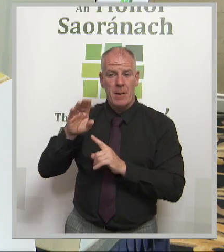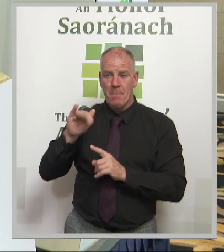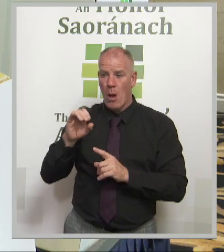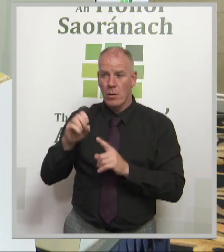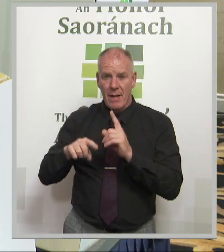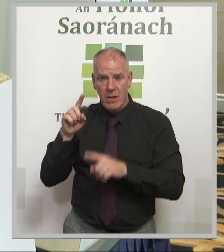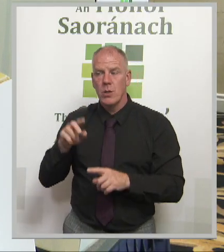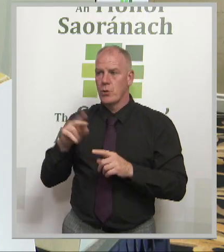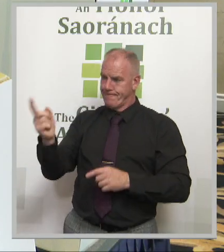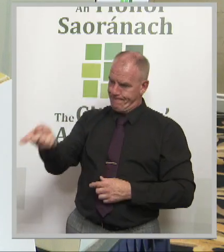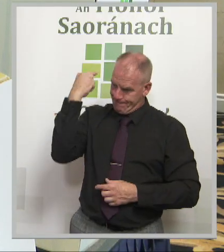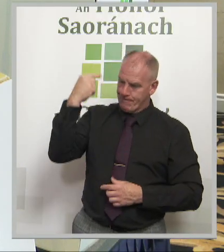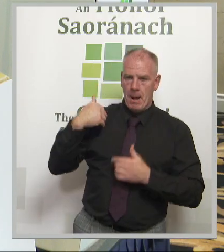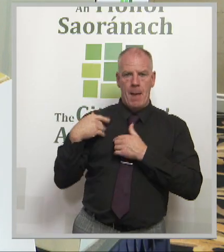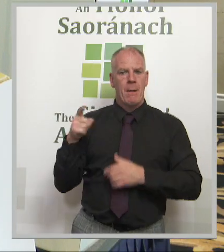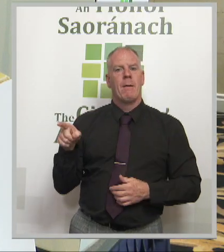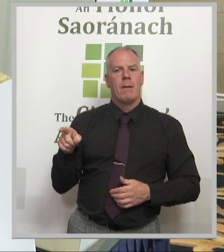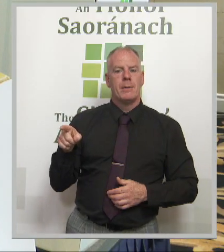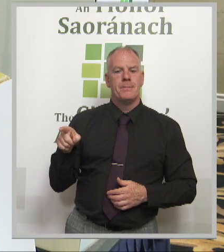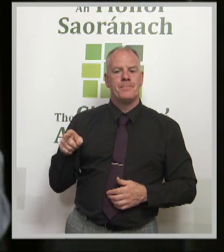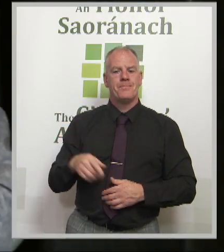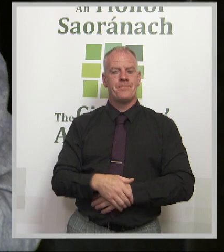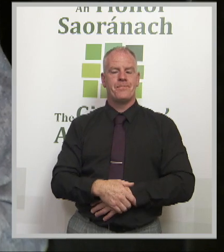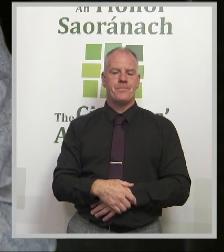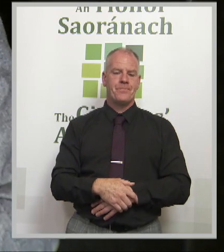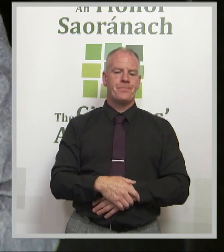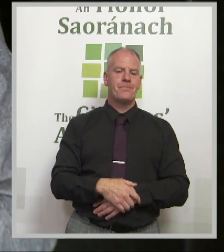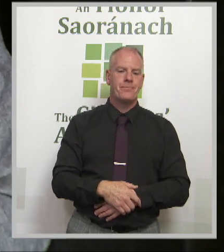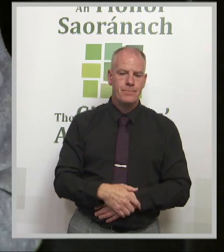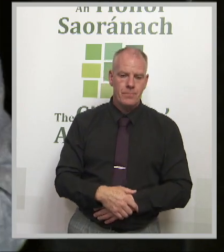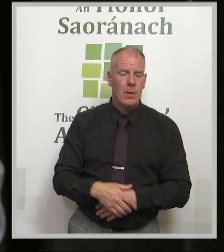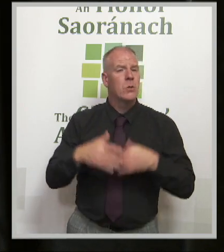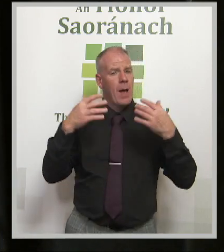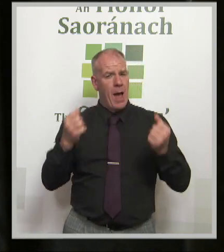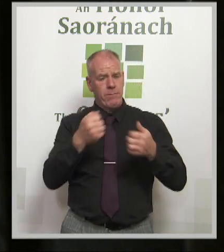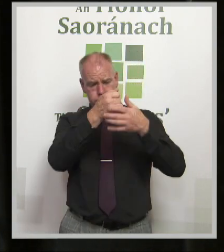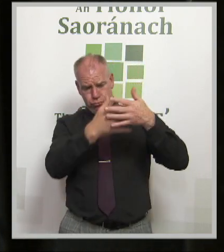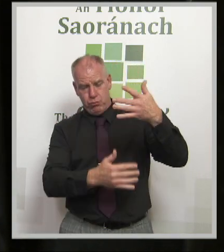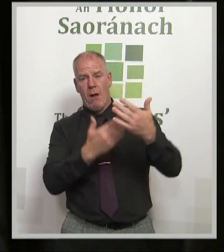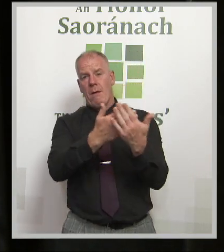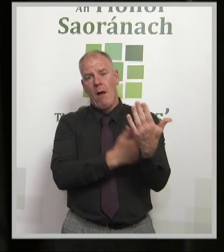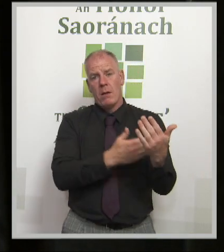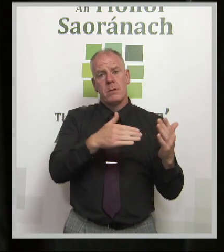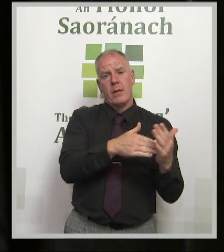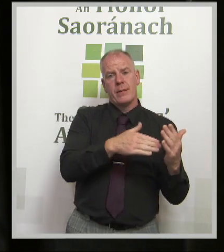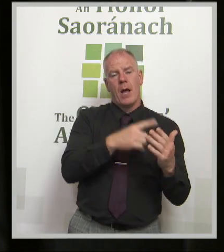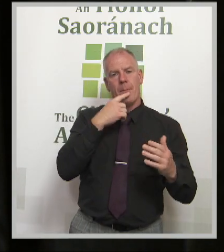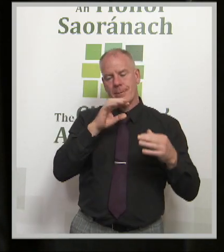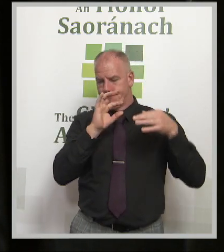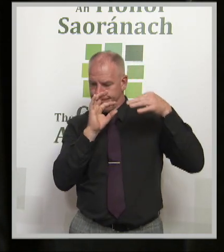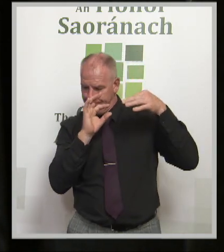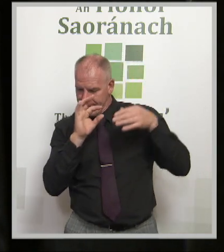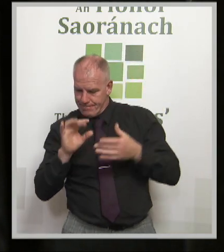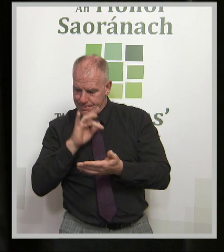biodiversity, they should be held liable for this. Now, so we do have a good body of legislation, but the core of it, I would